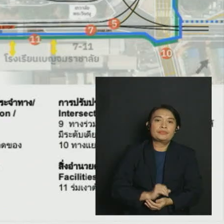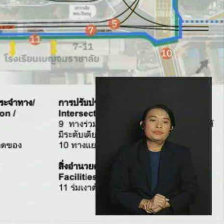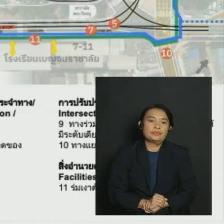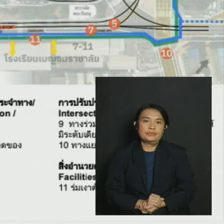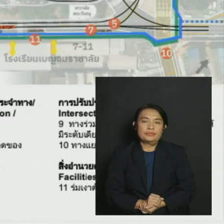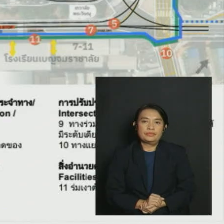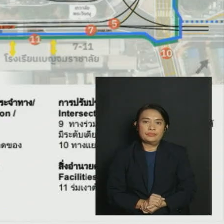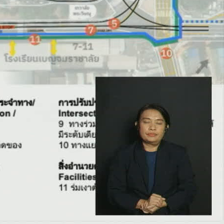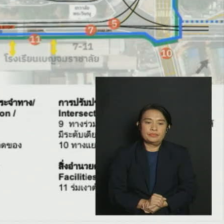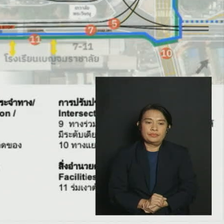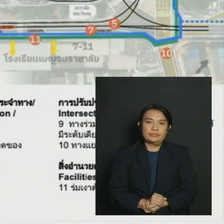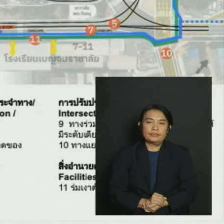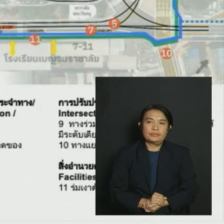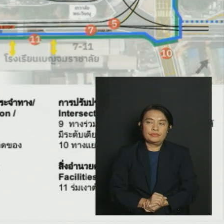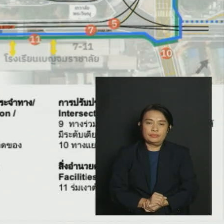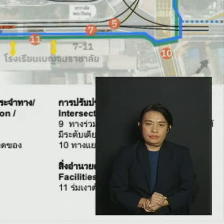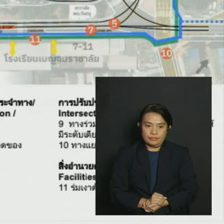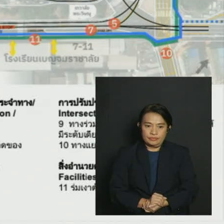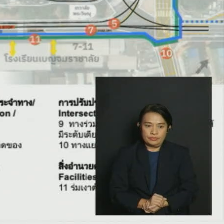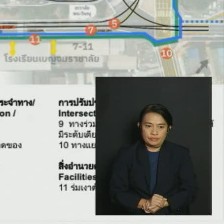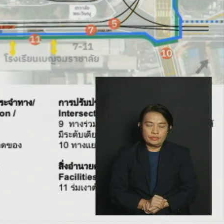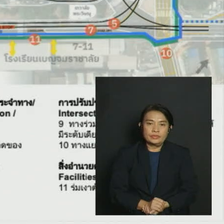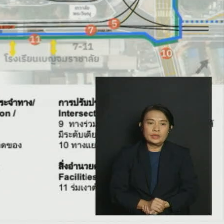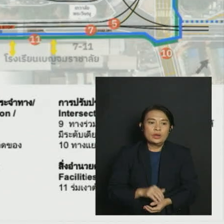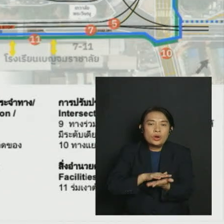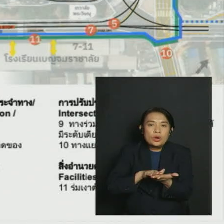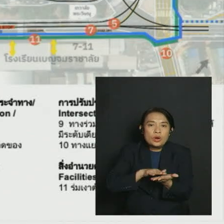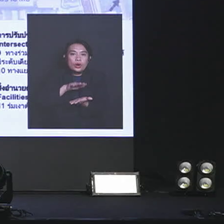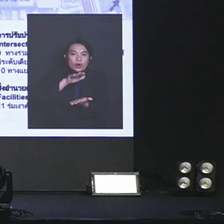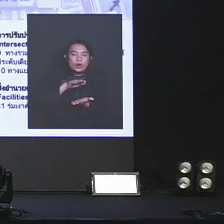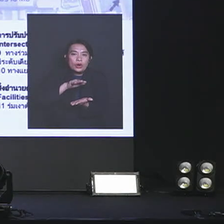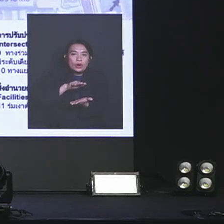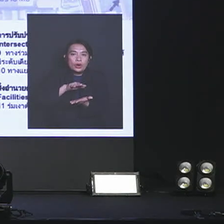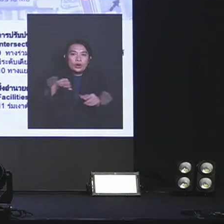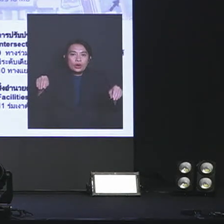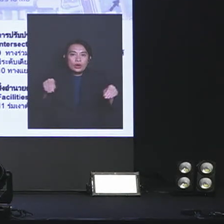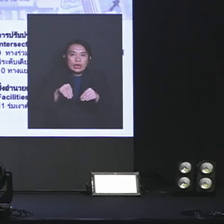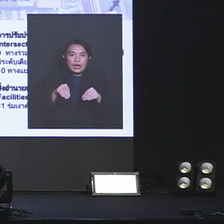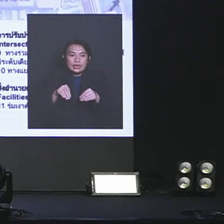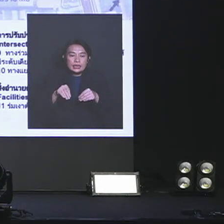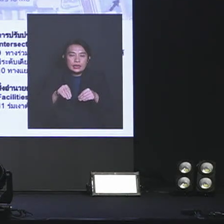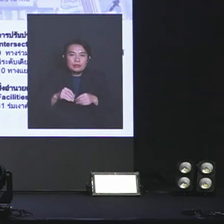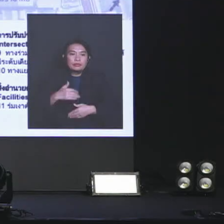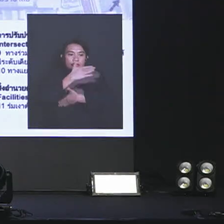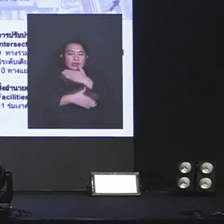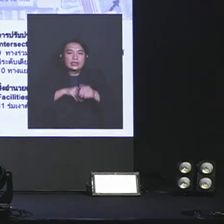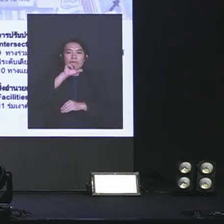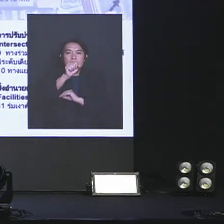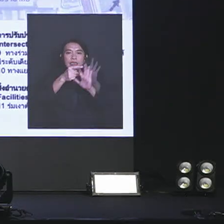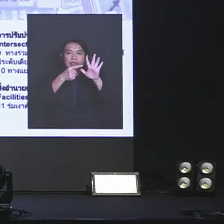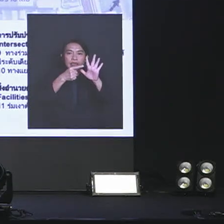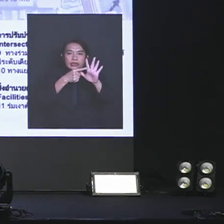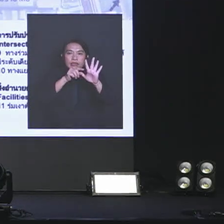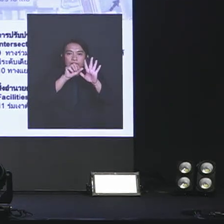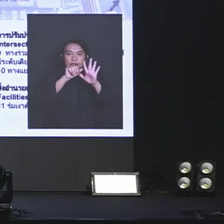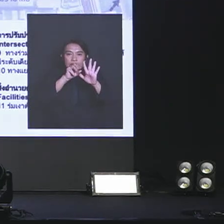train to the Sam Yot station, Sam Yot station, I think it's there, and you need to go, you walk to the City Hall there.